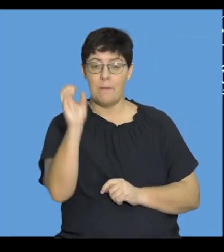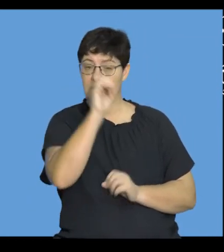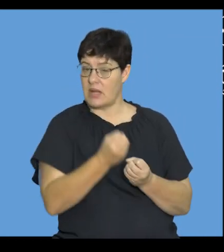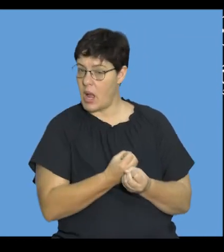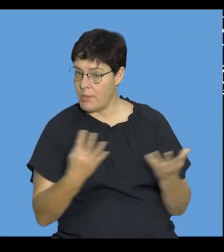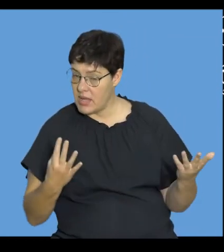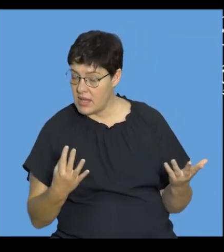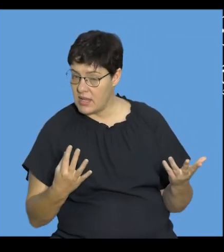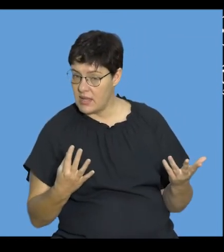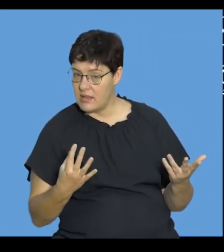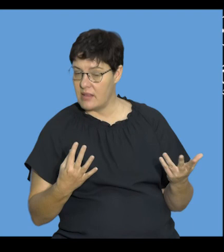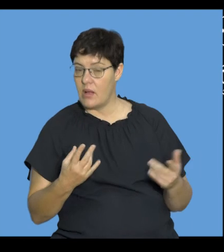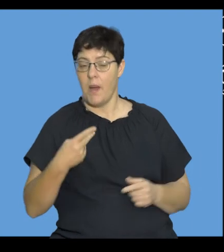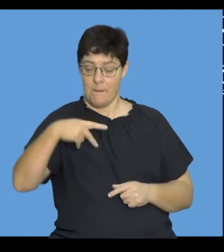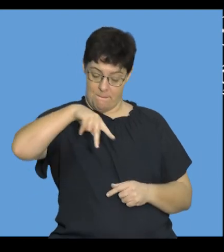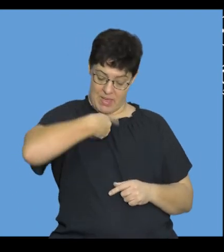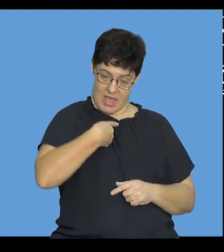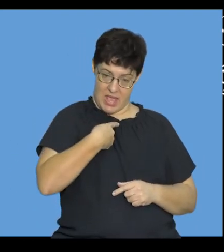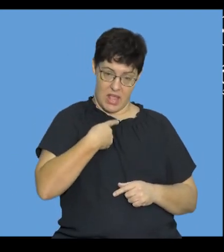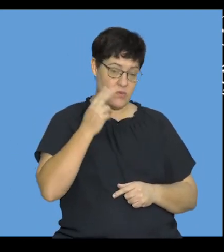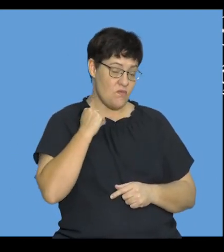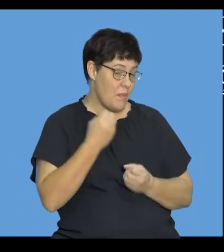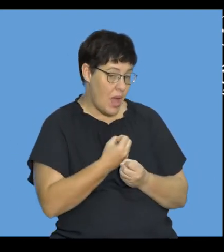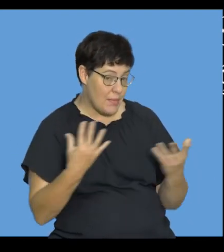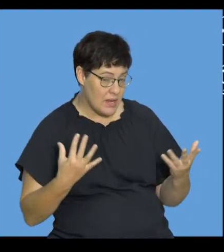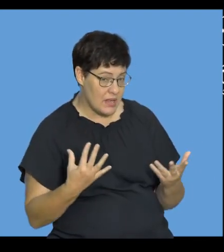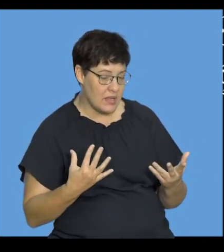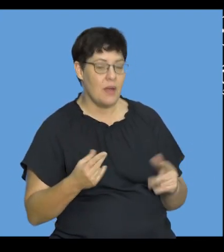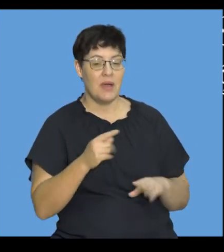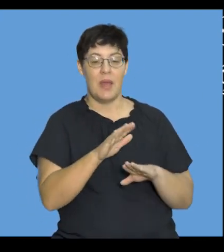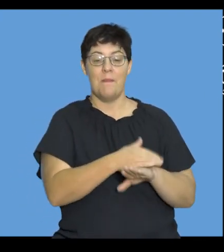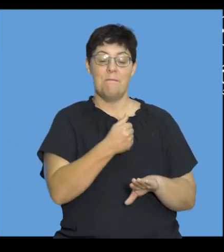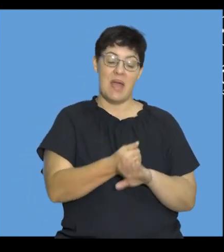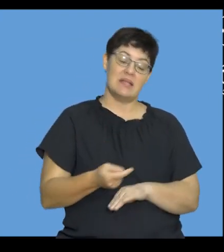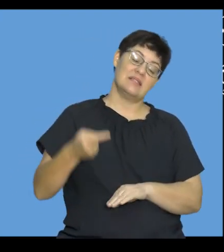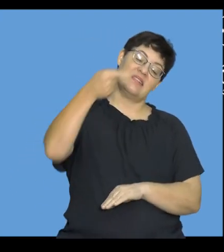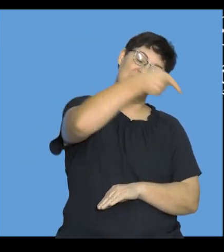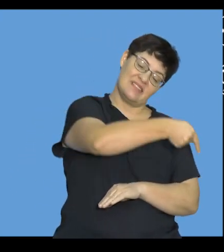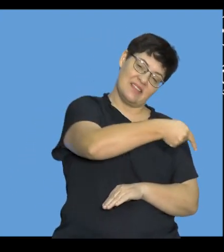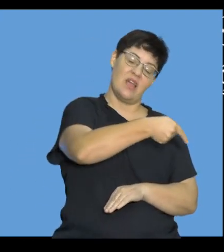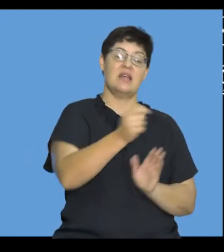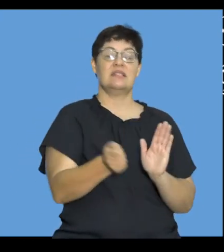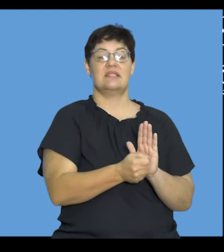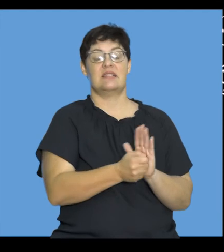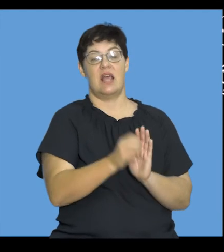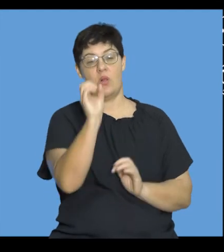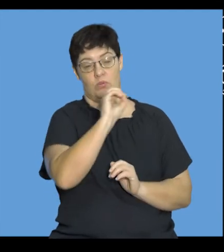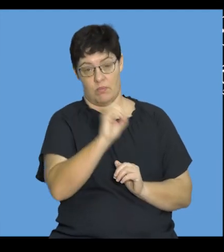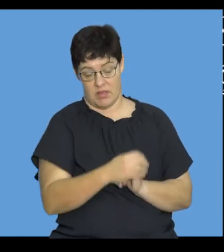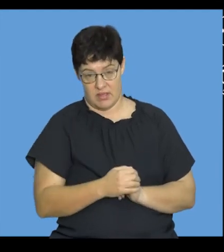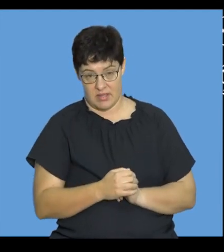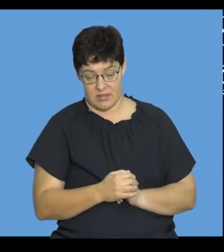my debtors will pay me in November, but based on the October sale? That's the important